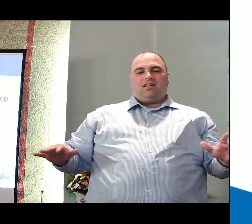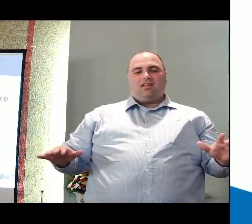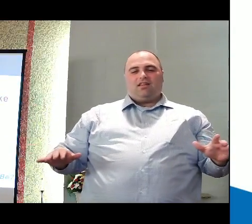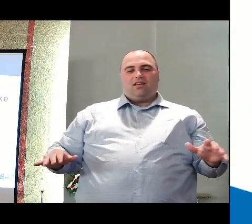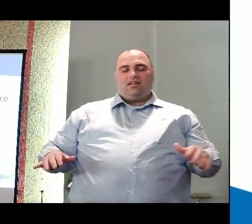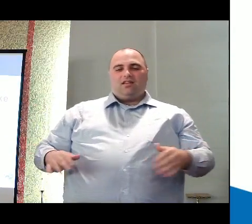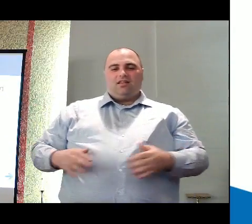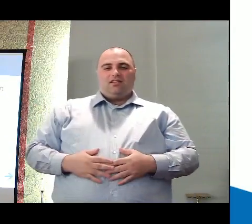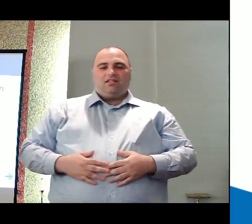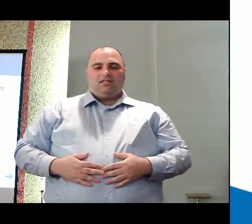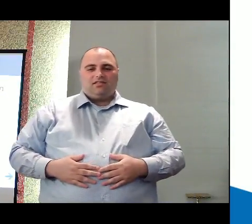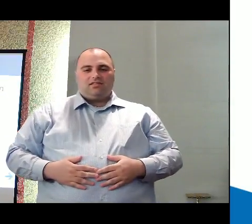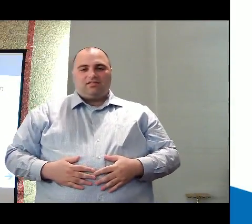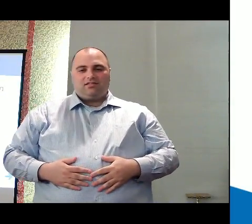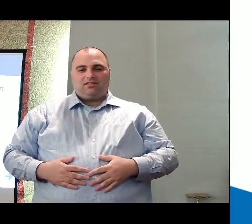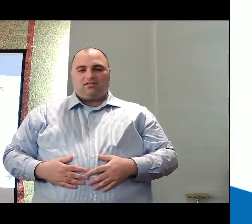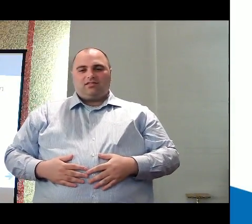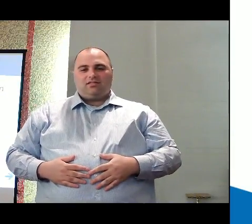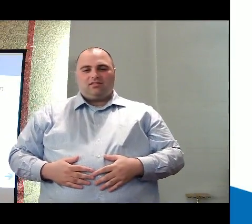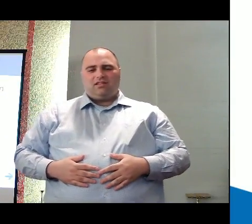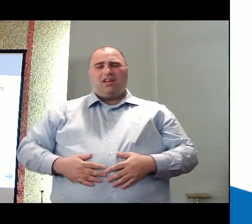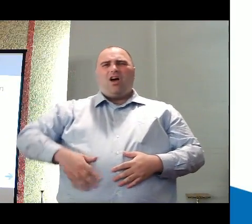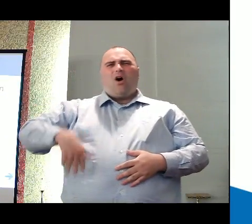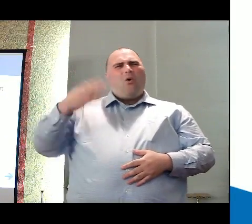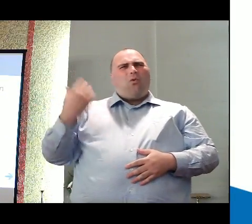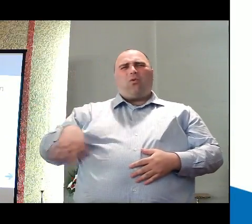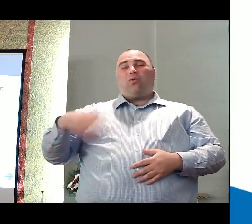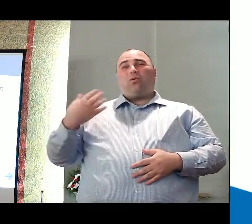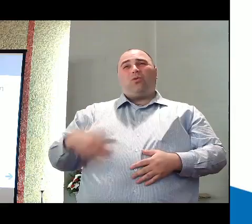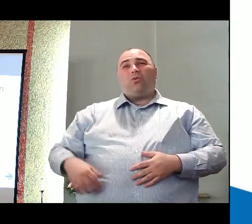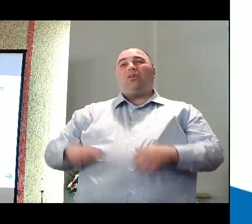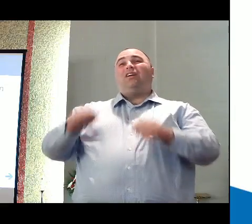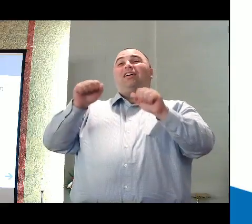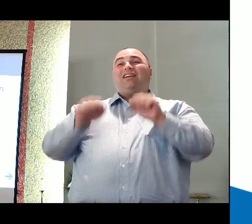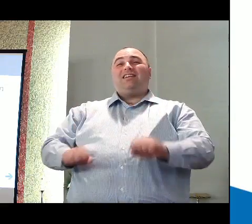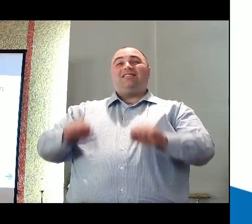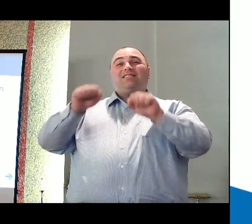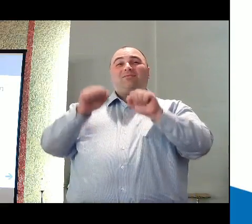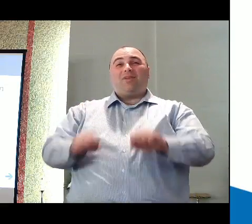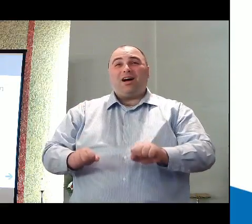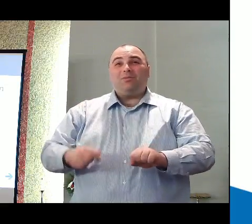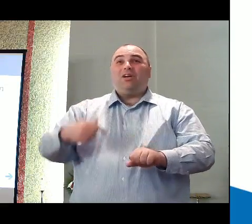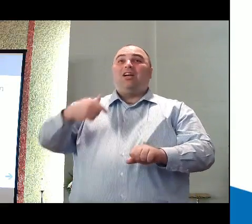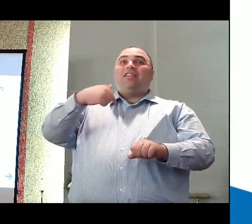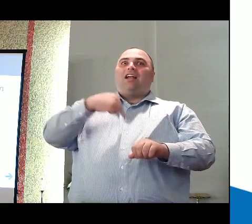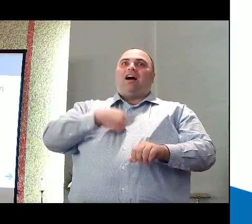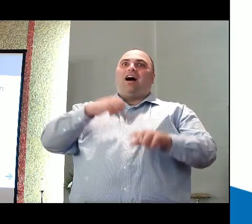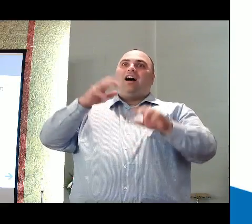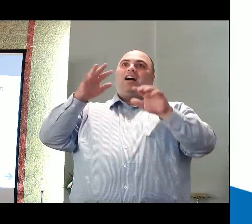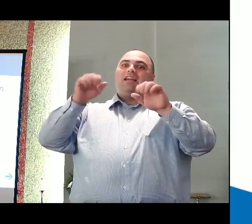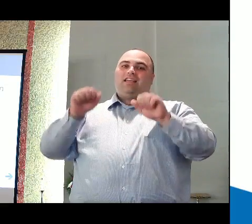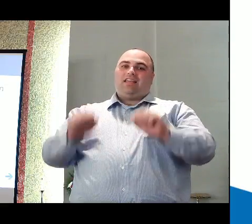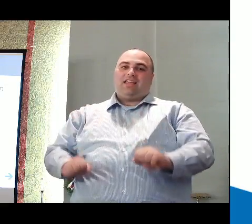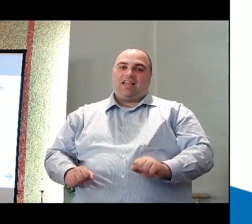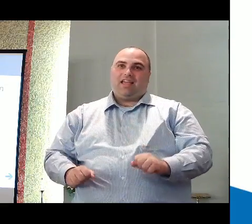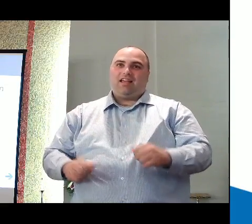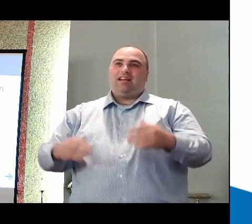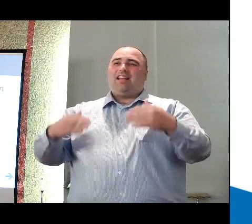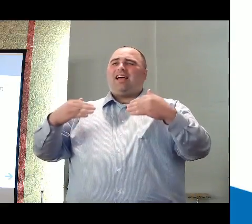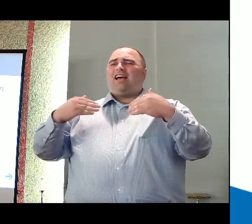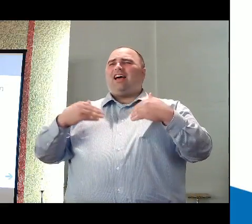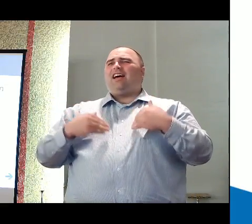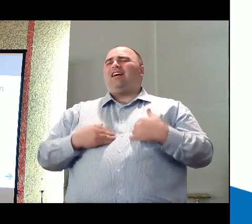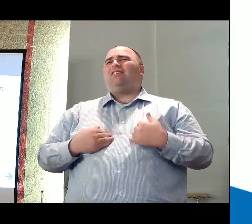and see that we are. But we're so thankful that you're constantly reminding us in the services every week that we have. And can it be that I